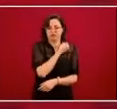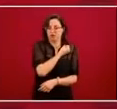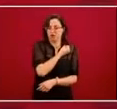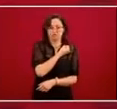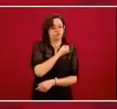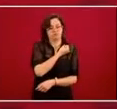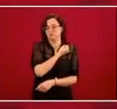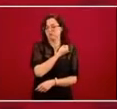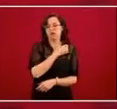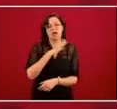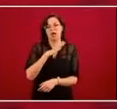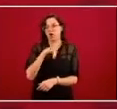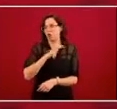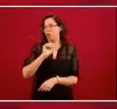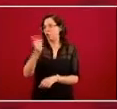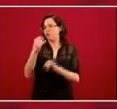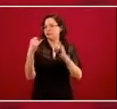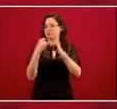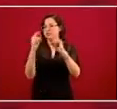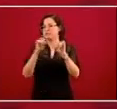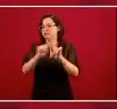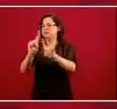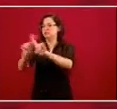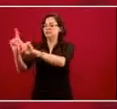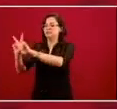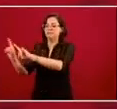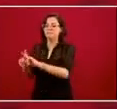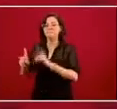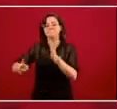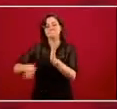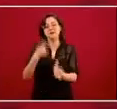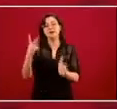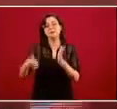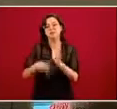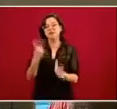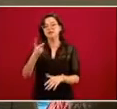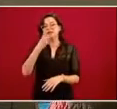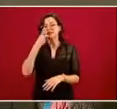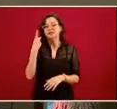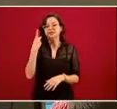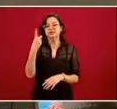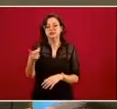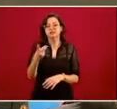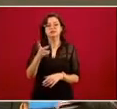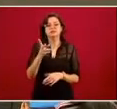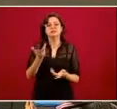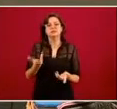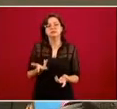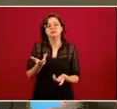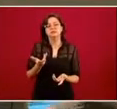now putting all of their attention on the COVID pandemic.